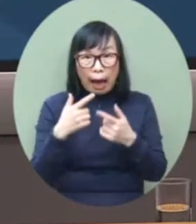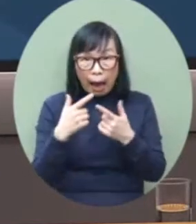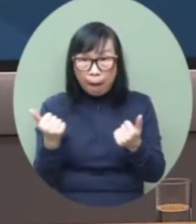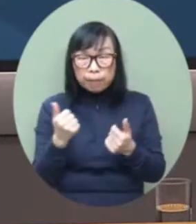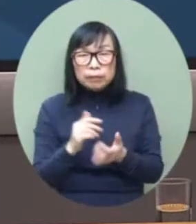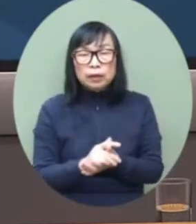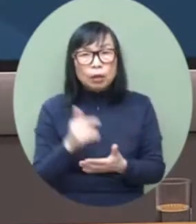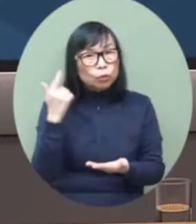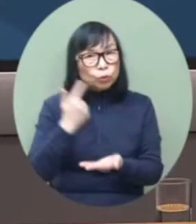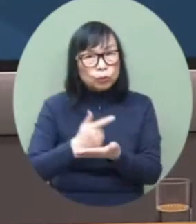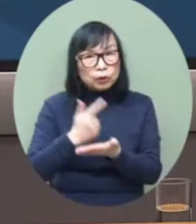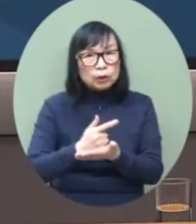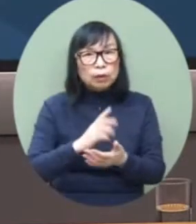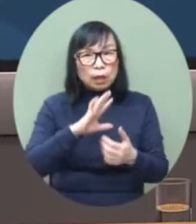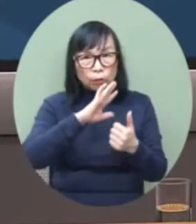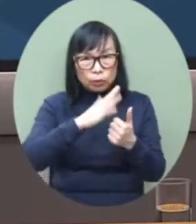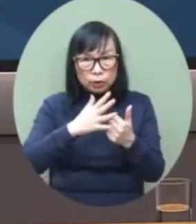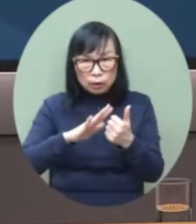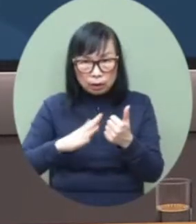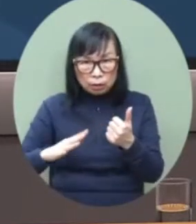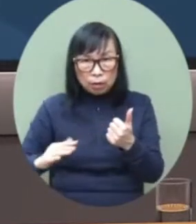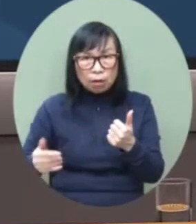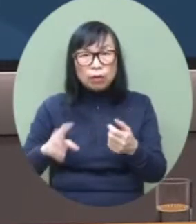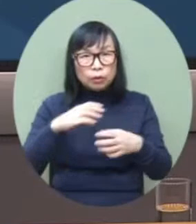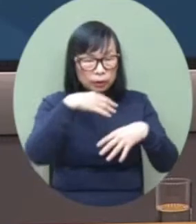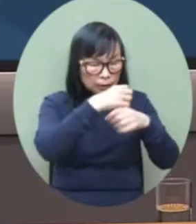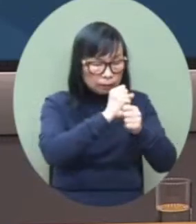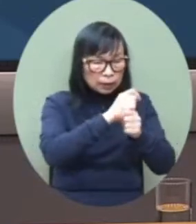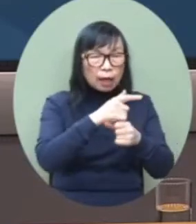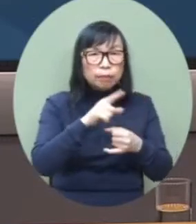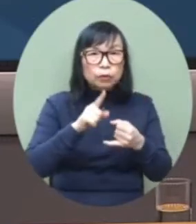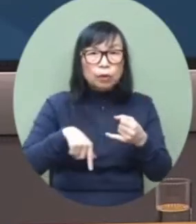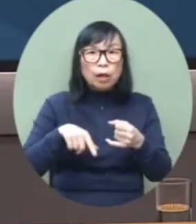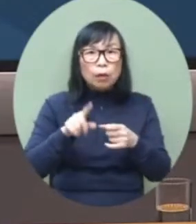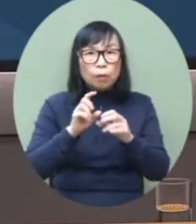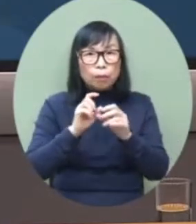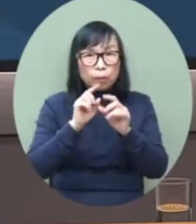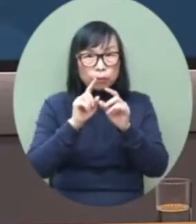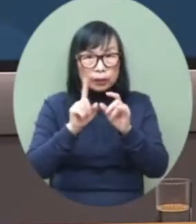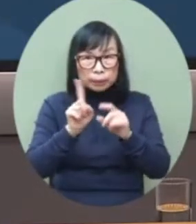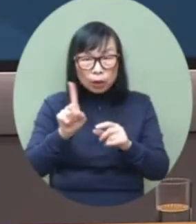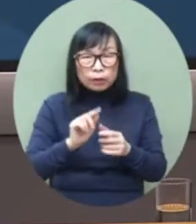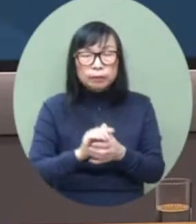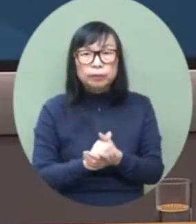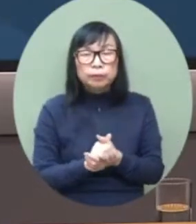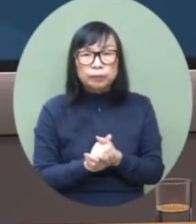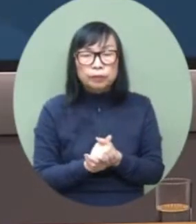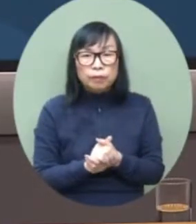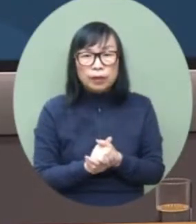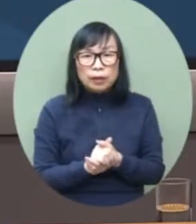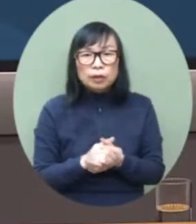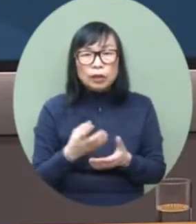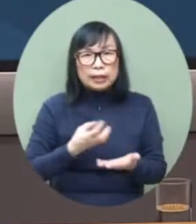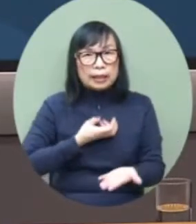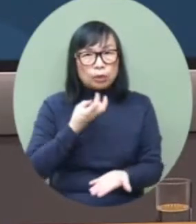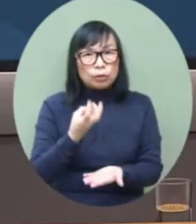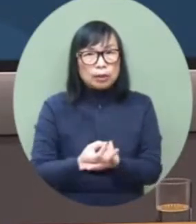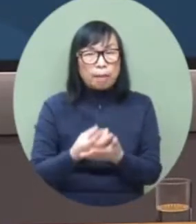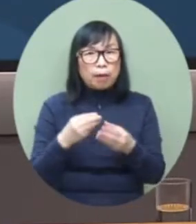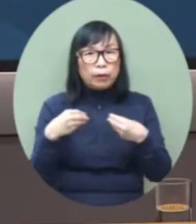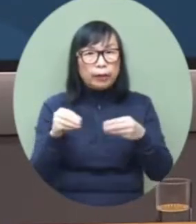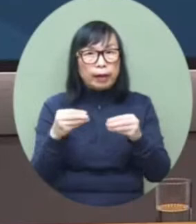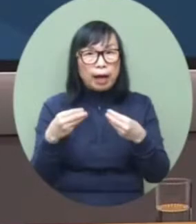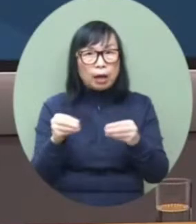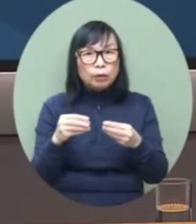because the correct procedures are important for getting results. So we will